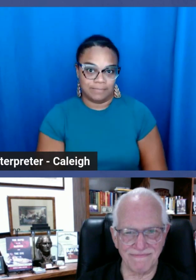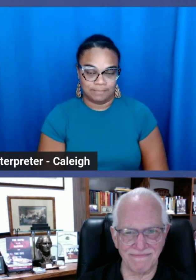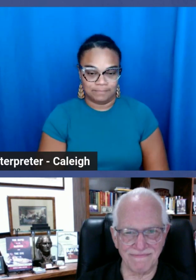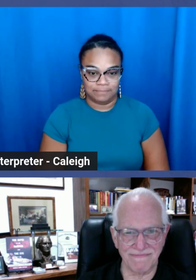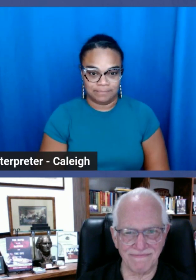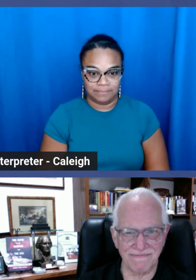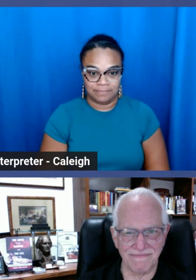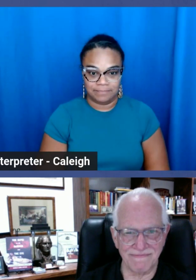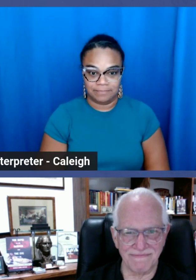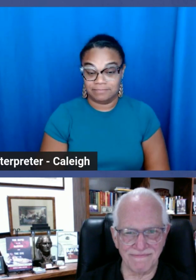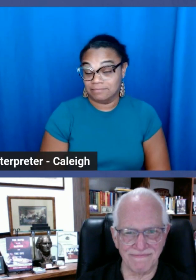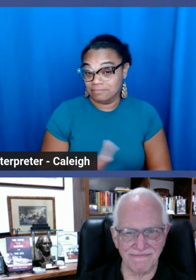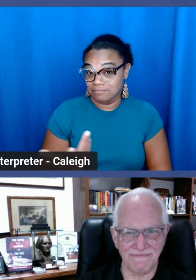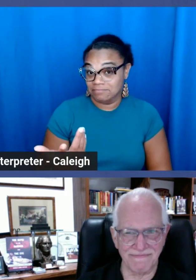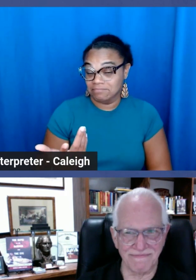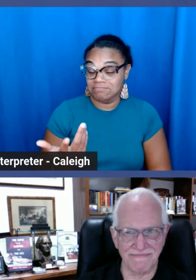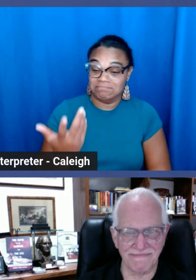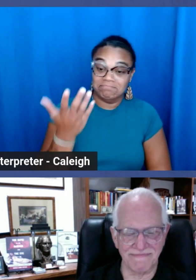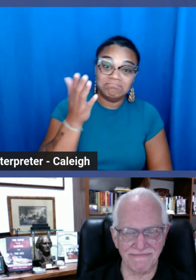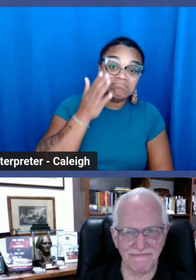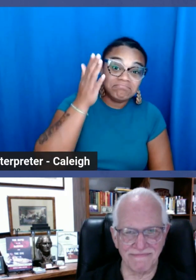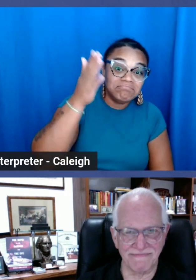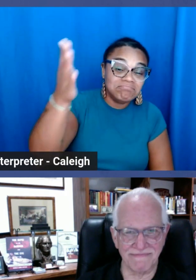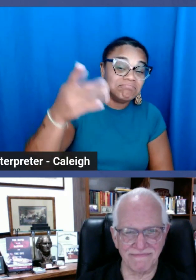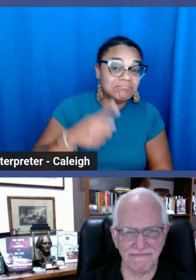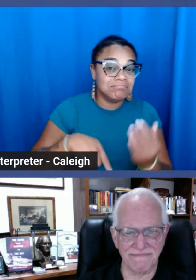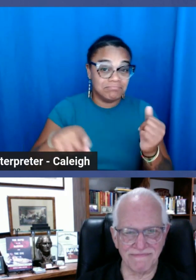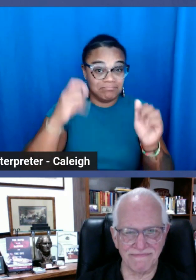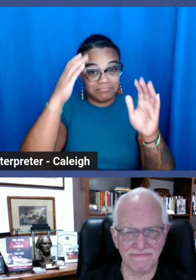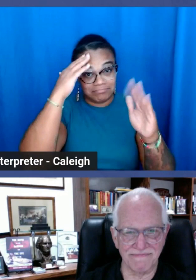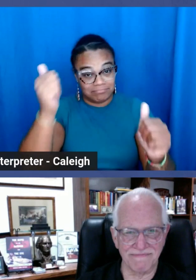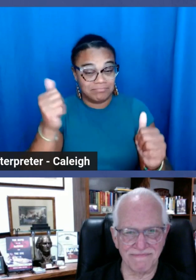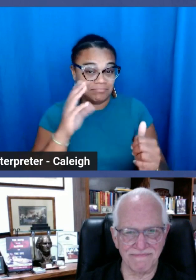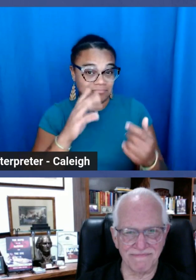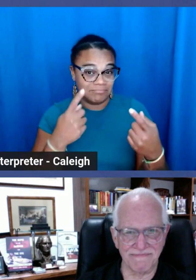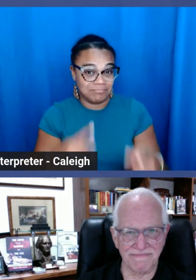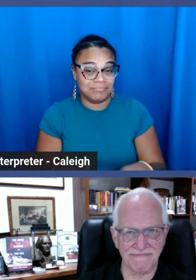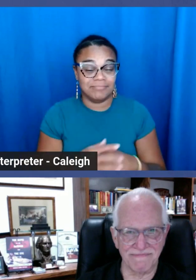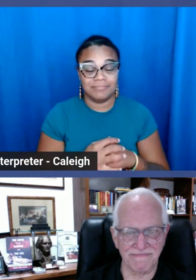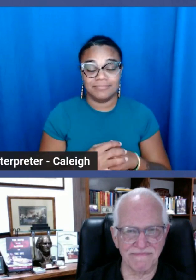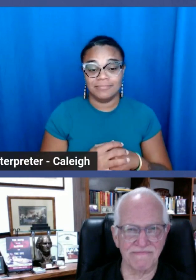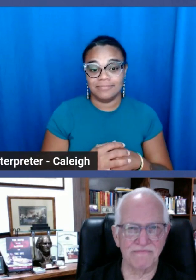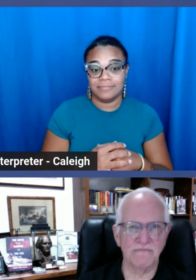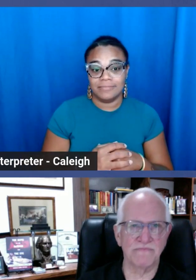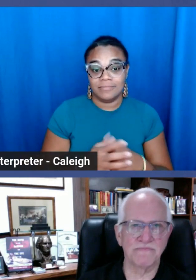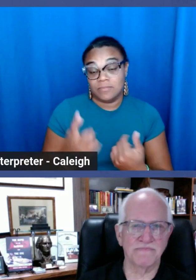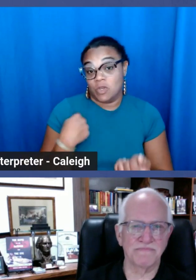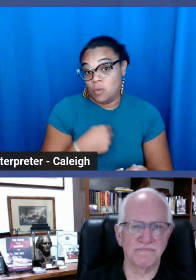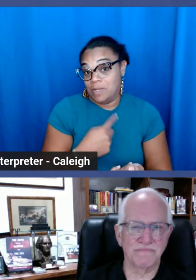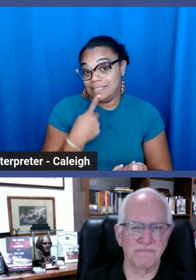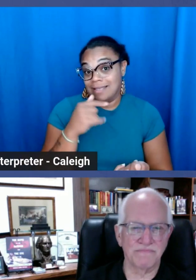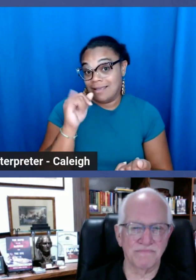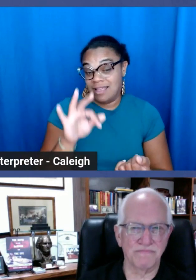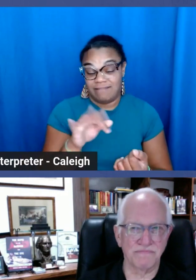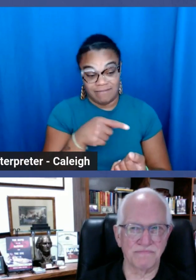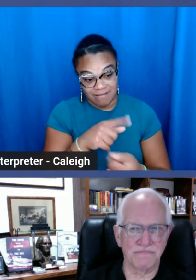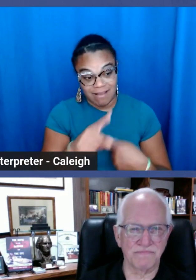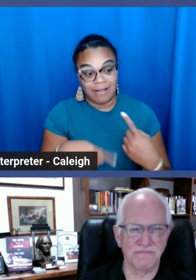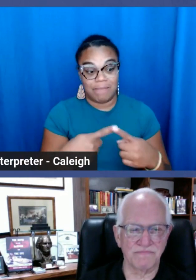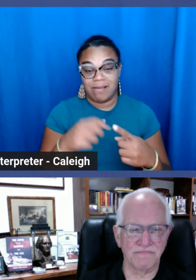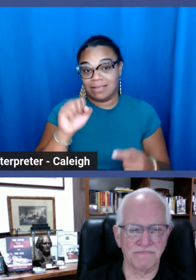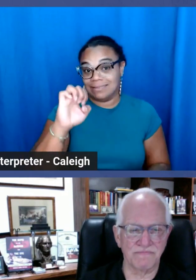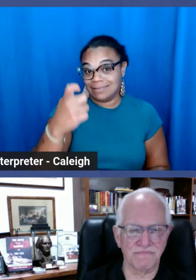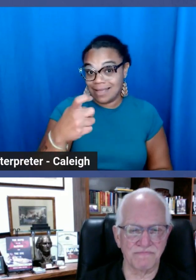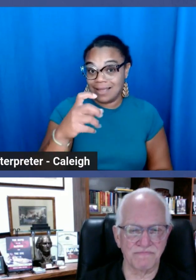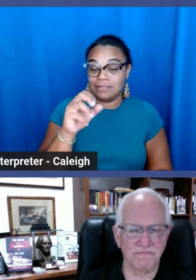Where do you see that going in the future? Do you think, we say if it's about sex or sexual freedom,